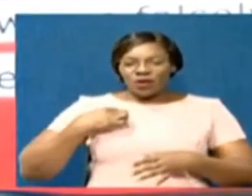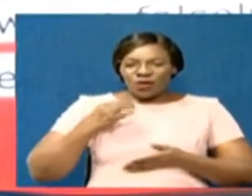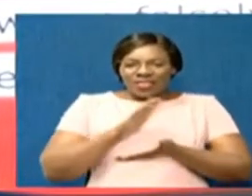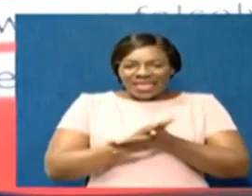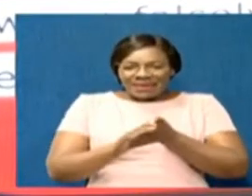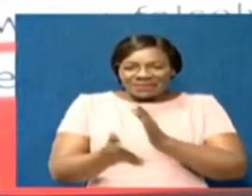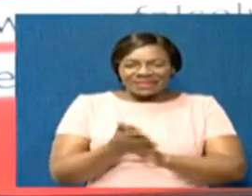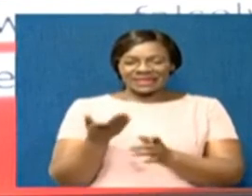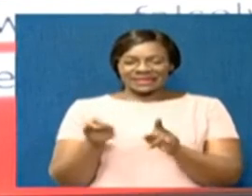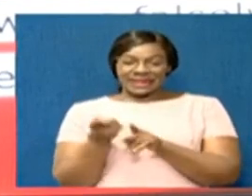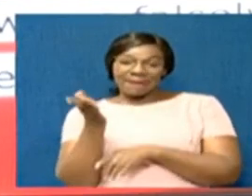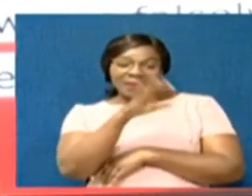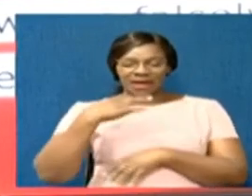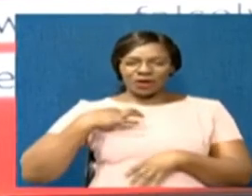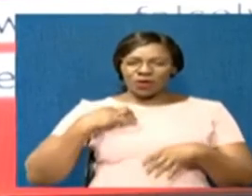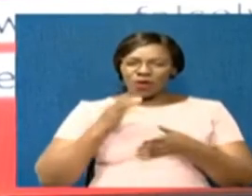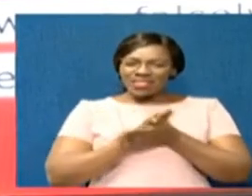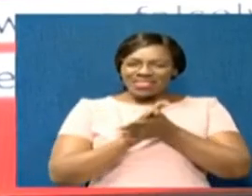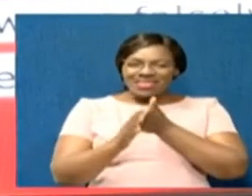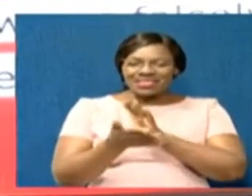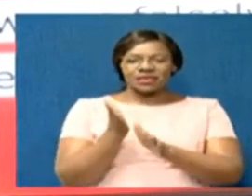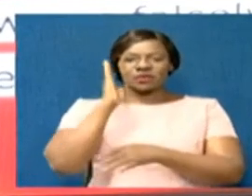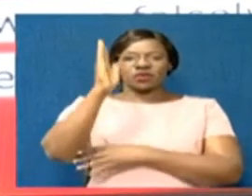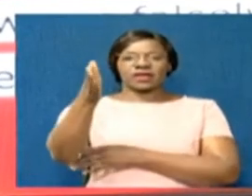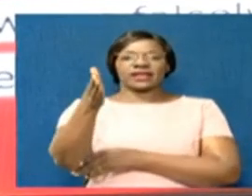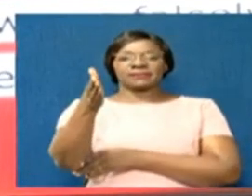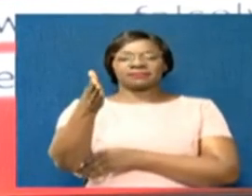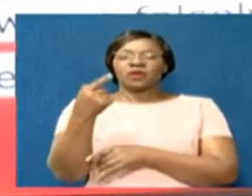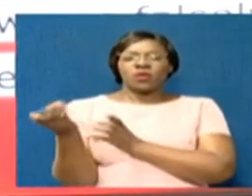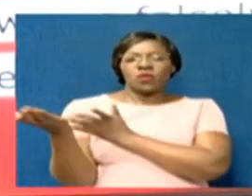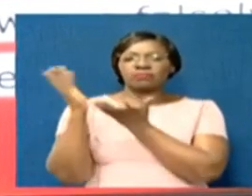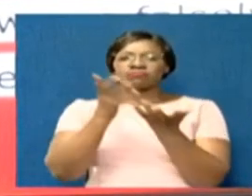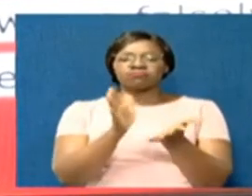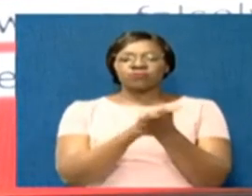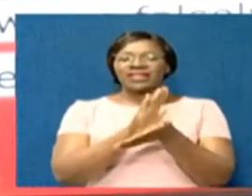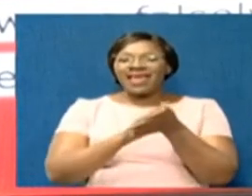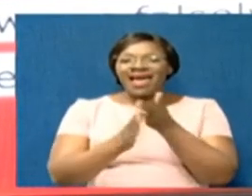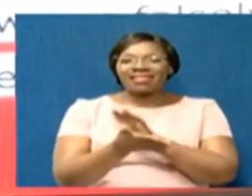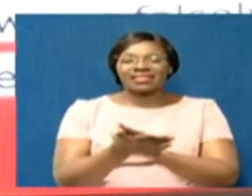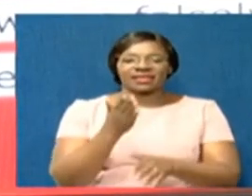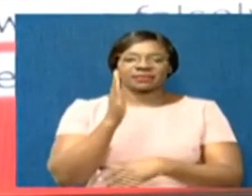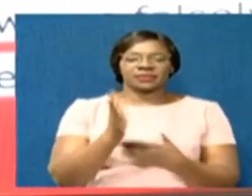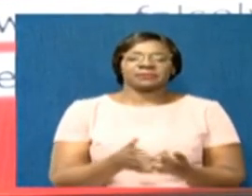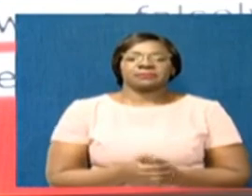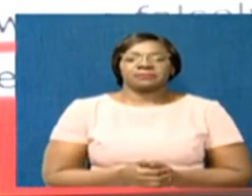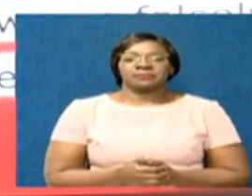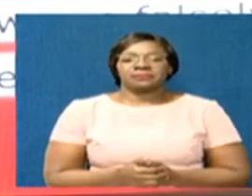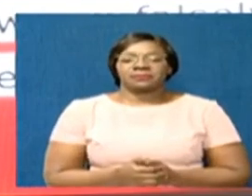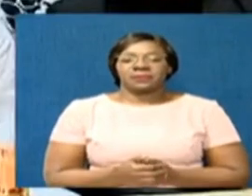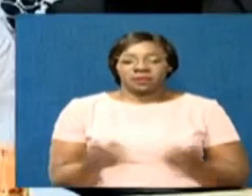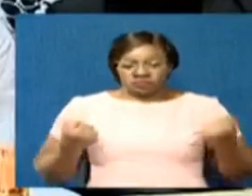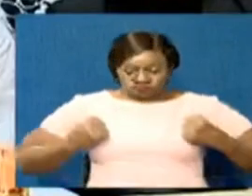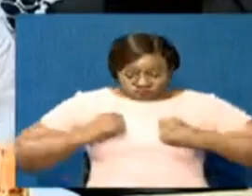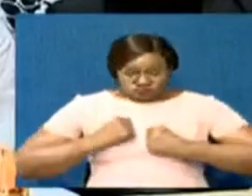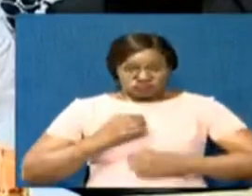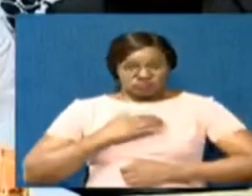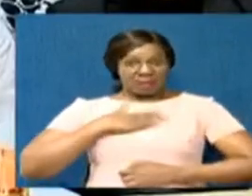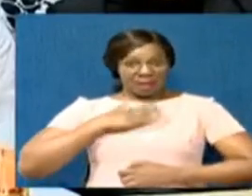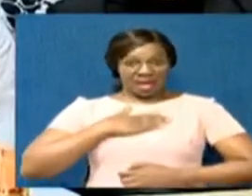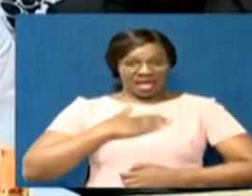came, naked we shall go. Including we came with nothing. This suit I'm wearing is not